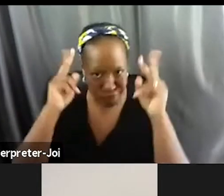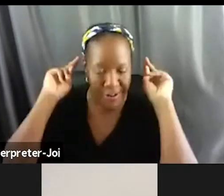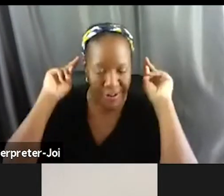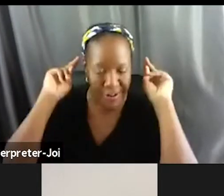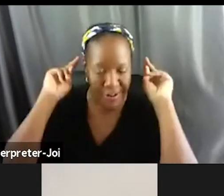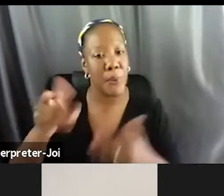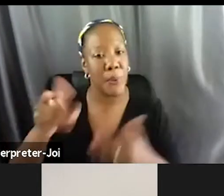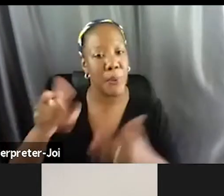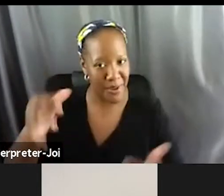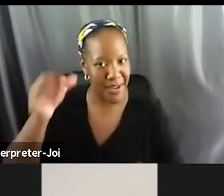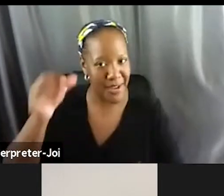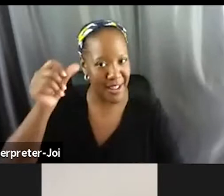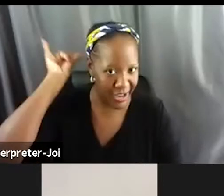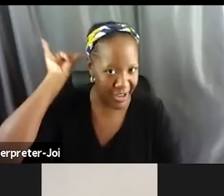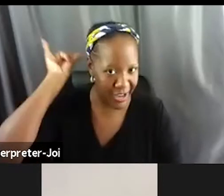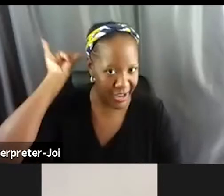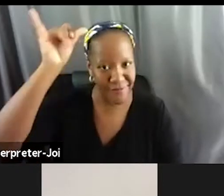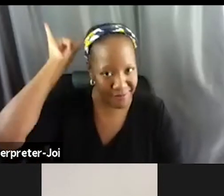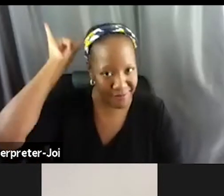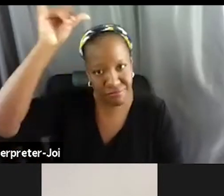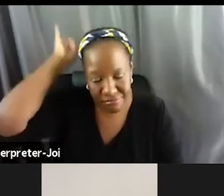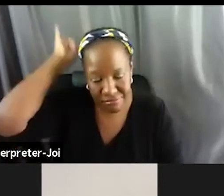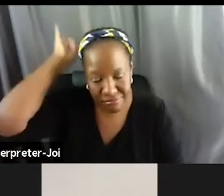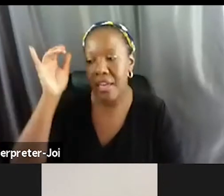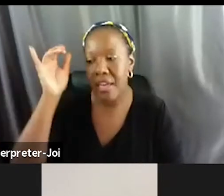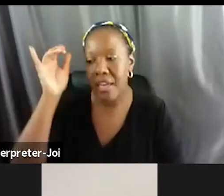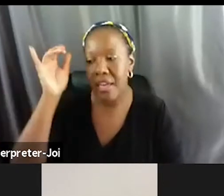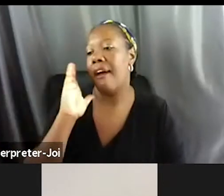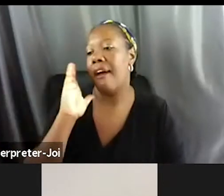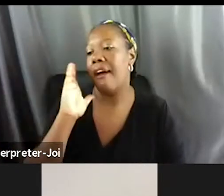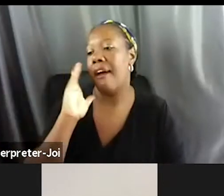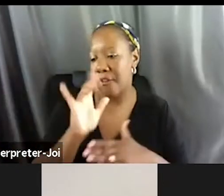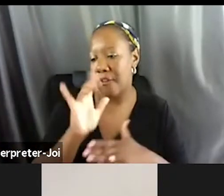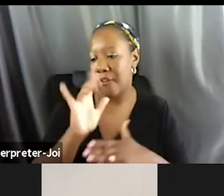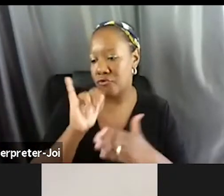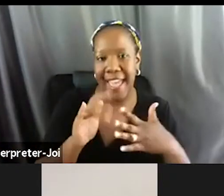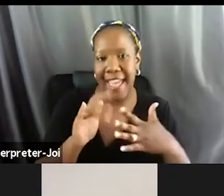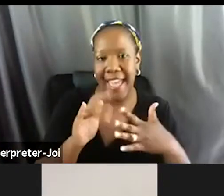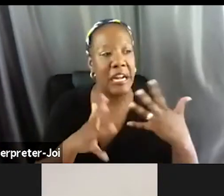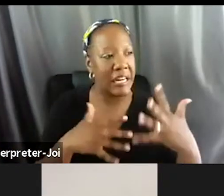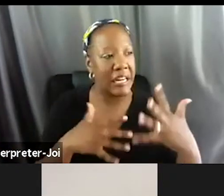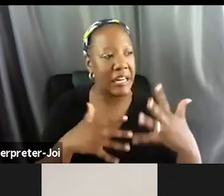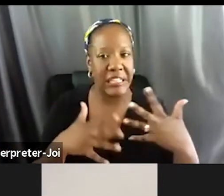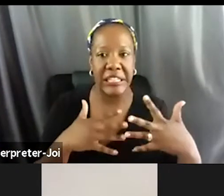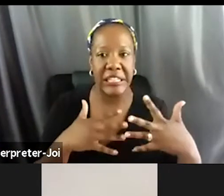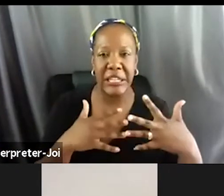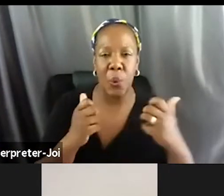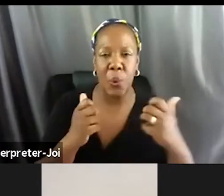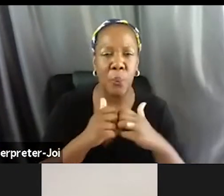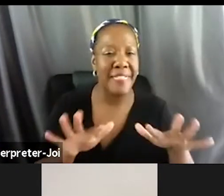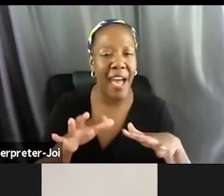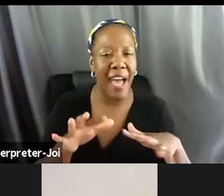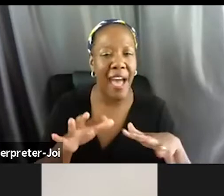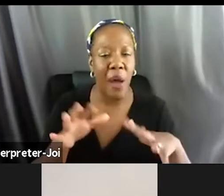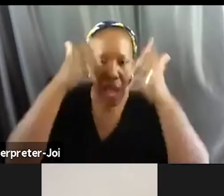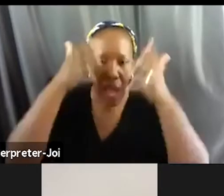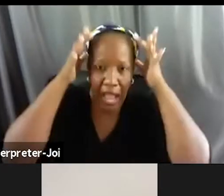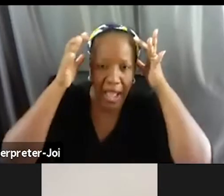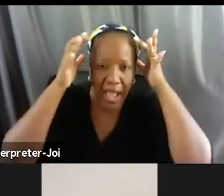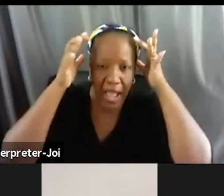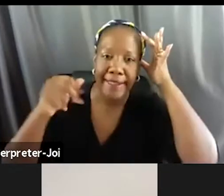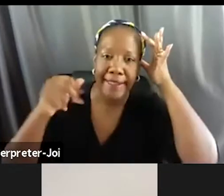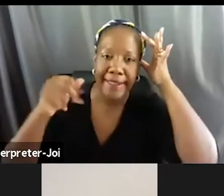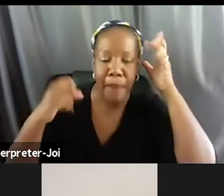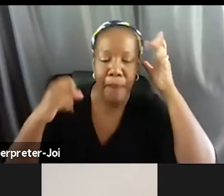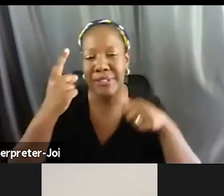me. And I think after that, it took me some time to be in public without a cap on or something else. But